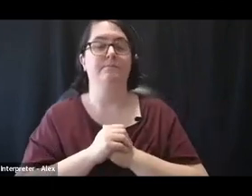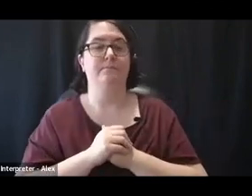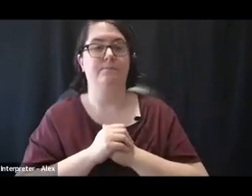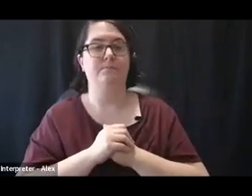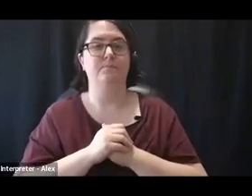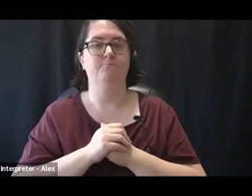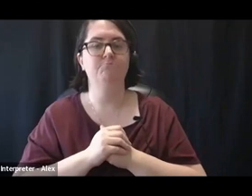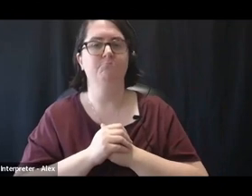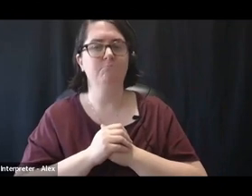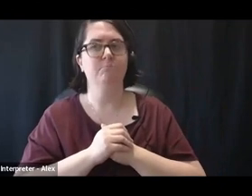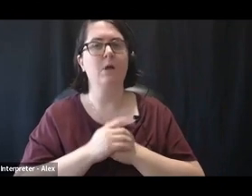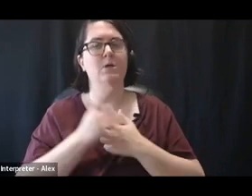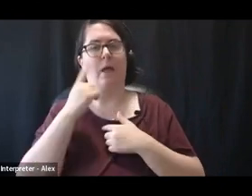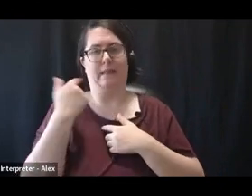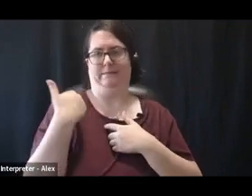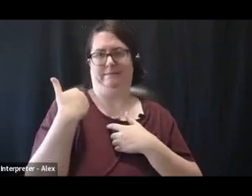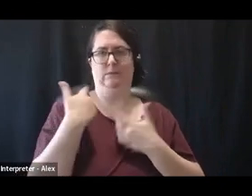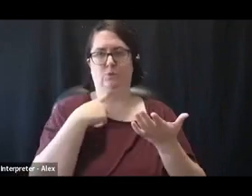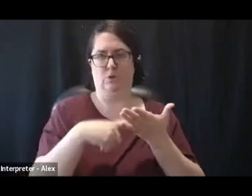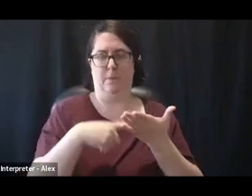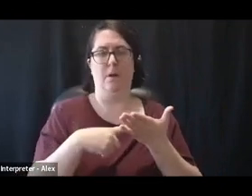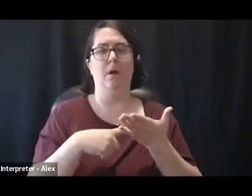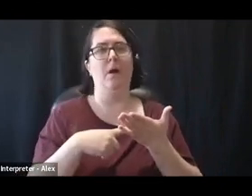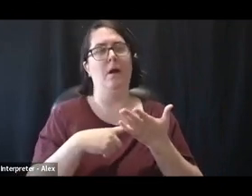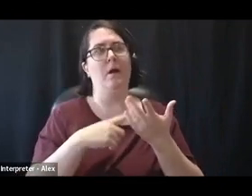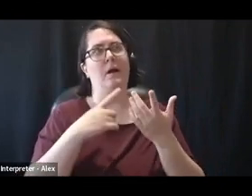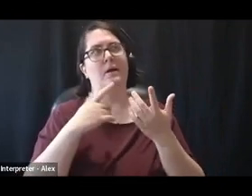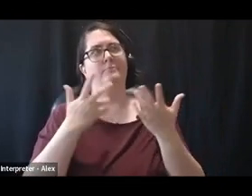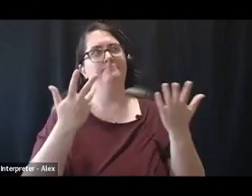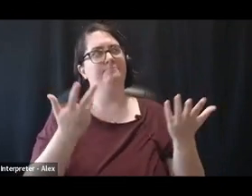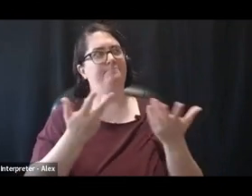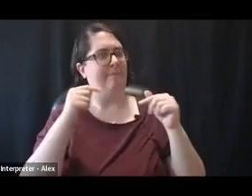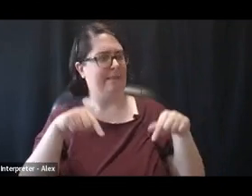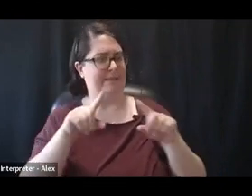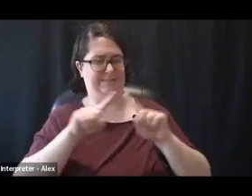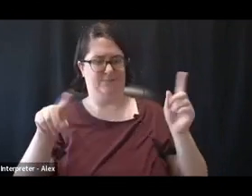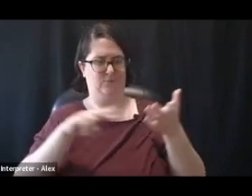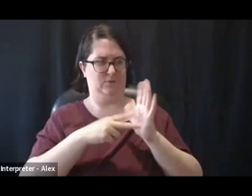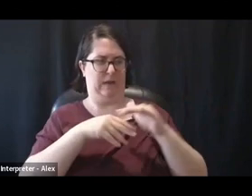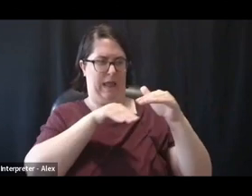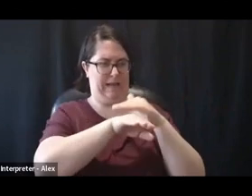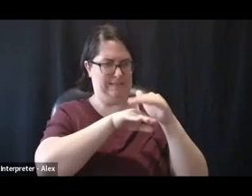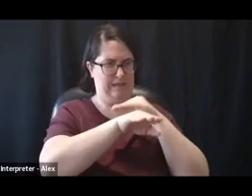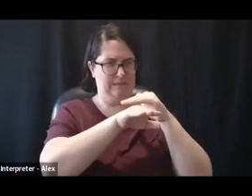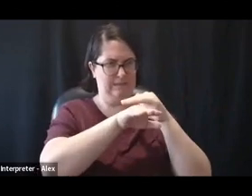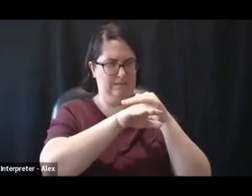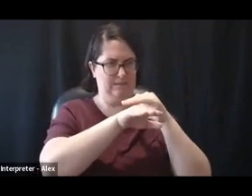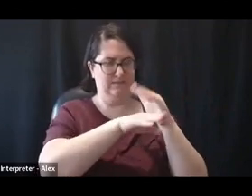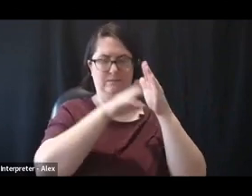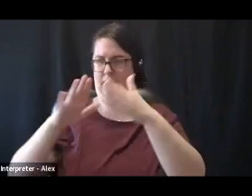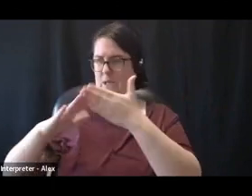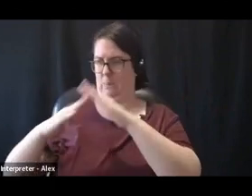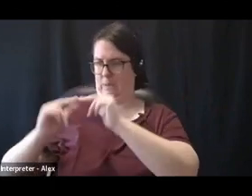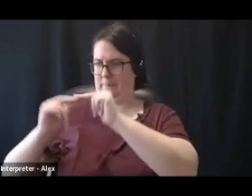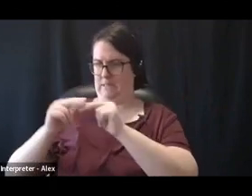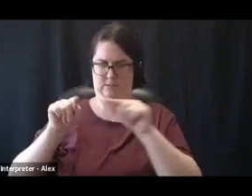I think when we were talking earlier and thinking about this differentiation between access and then community